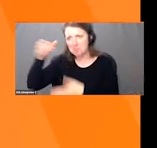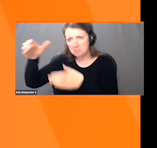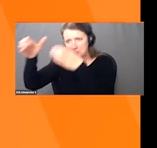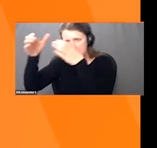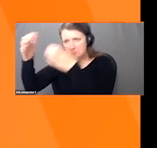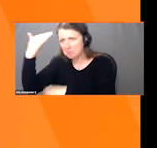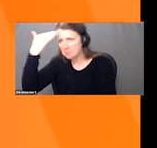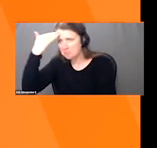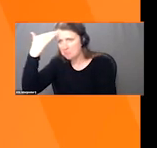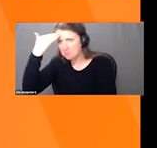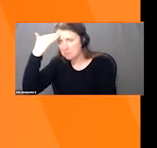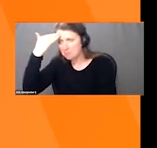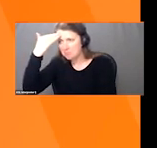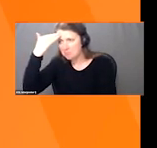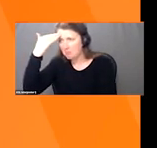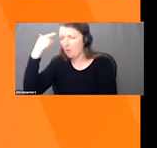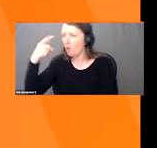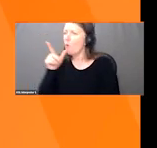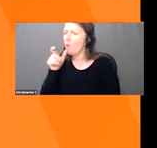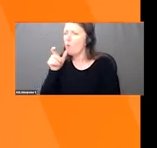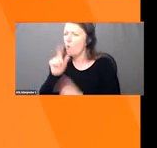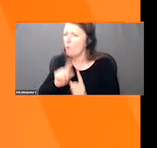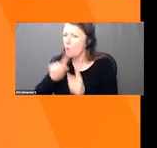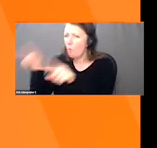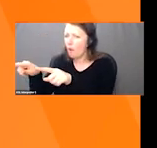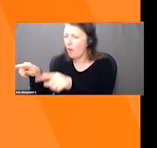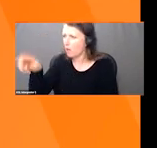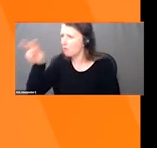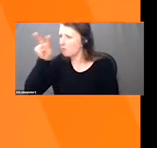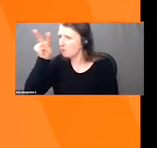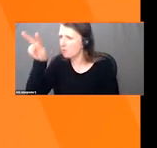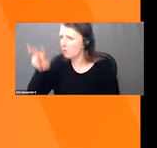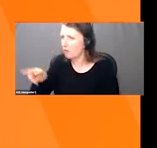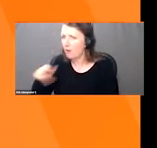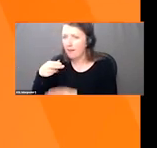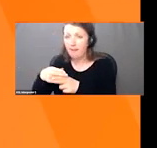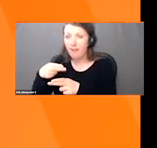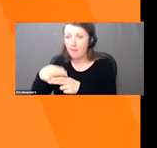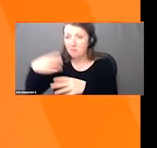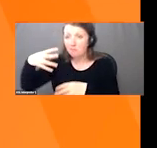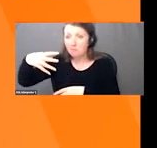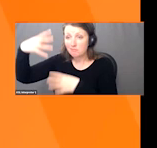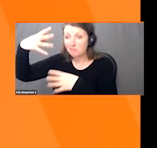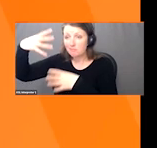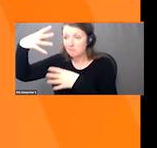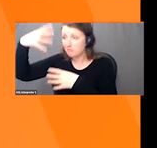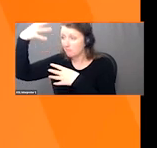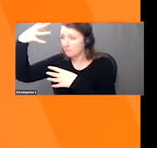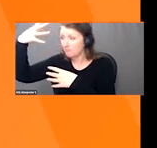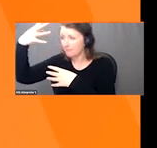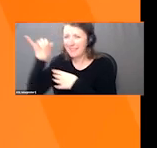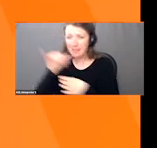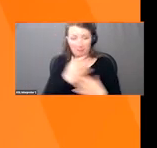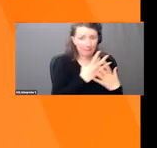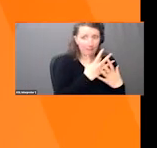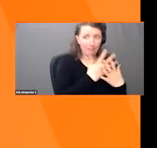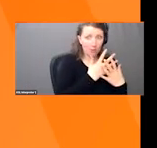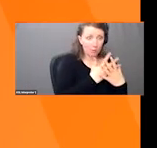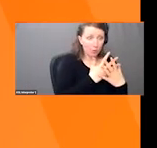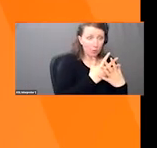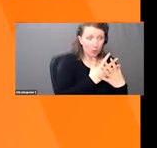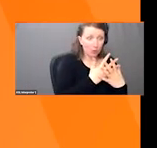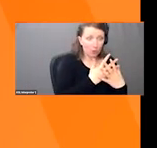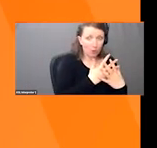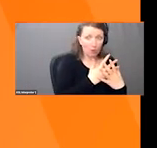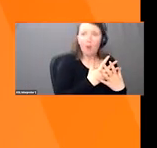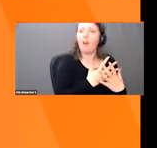that attendees list and find all those people. Exactly like we used a filter to find people organically, I can use events to find